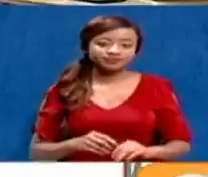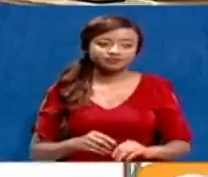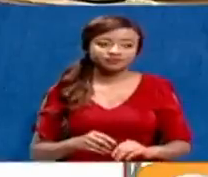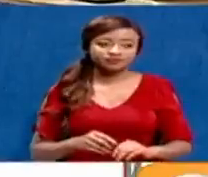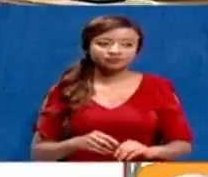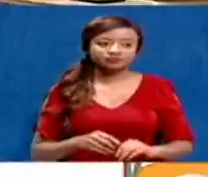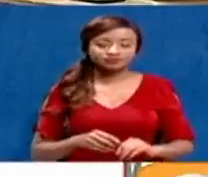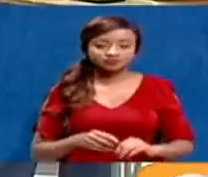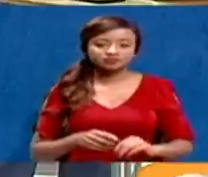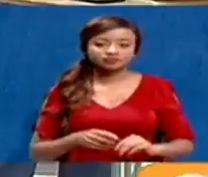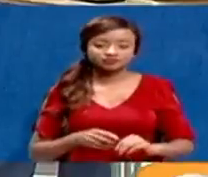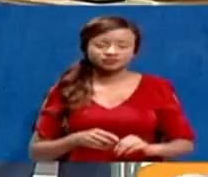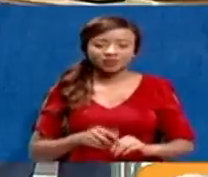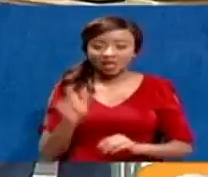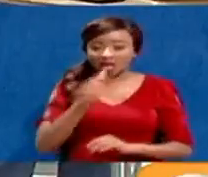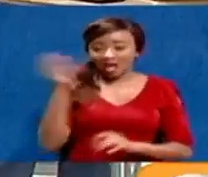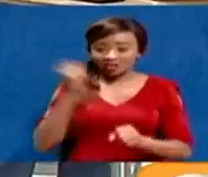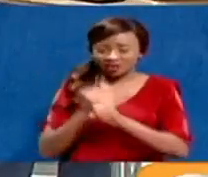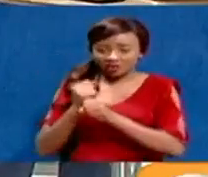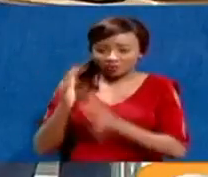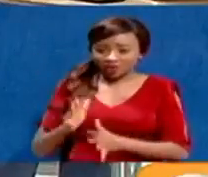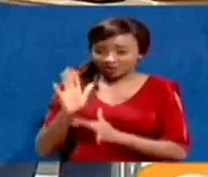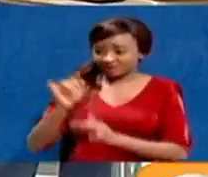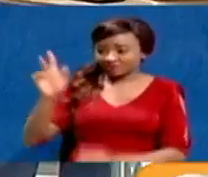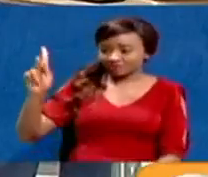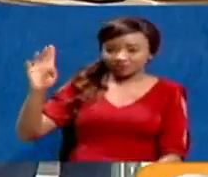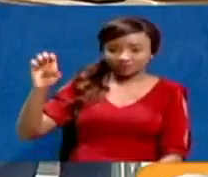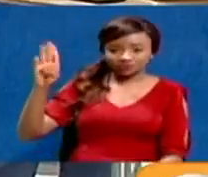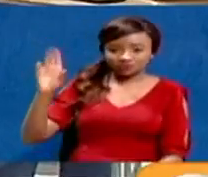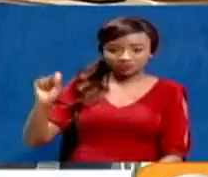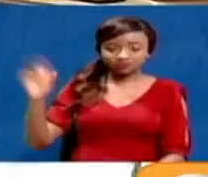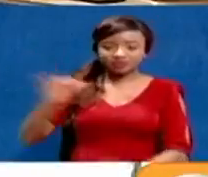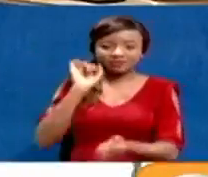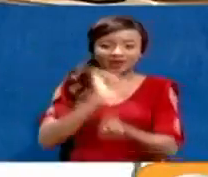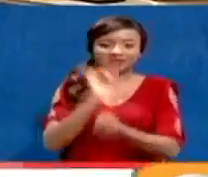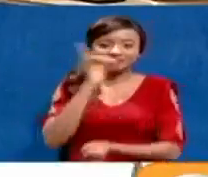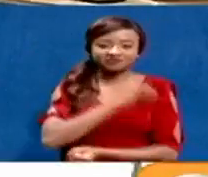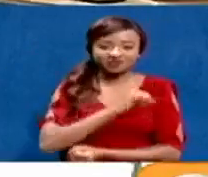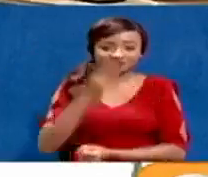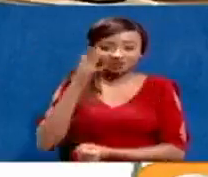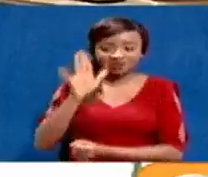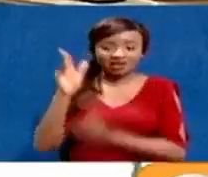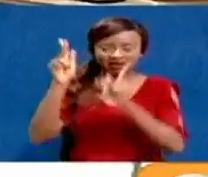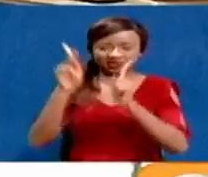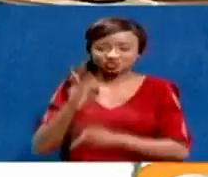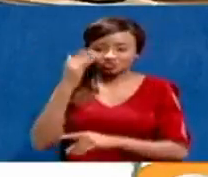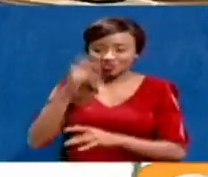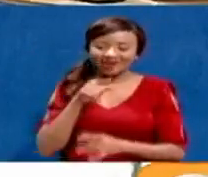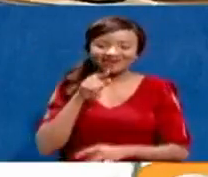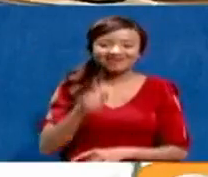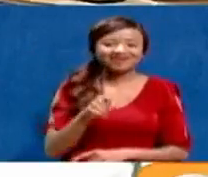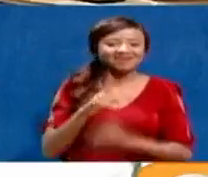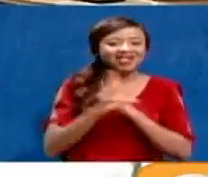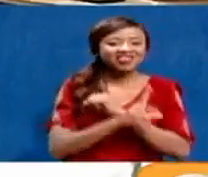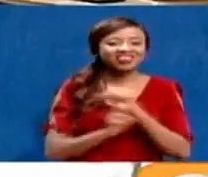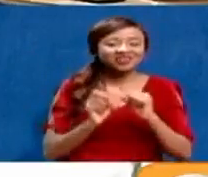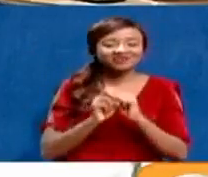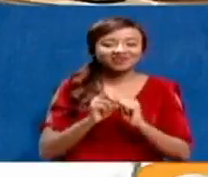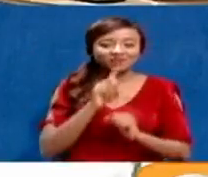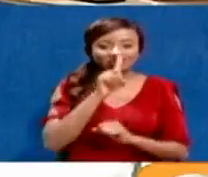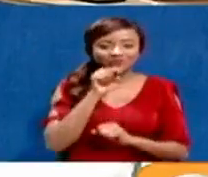Another employee of the Kenya Bureau of Standards, that's KEBS, has been arrested in Kisumu in connection with a 12.7 million theft scandal